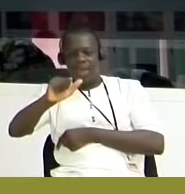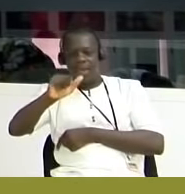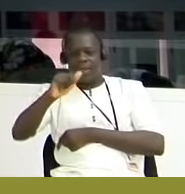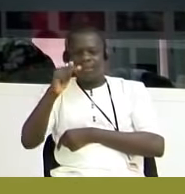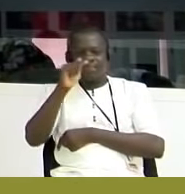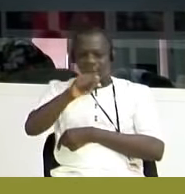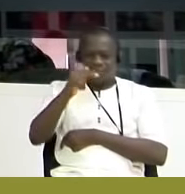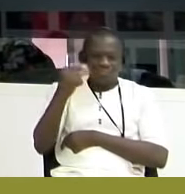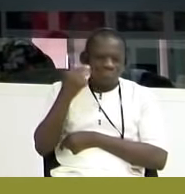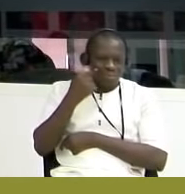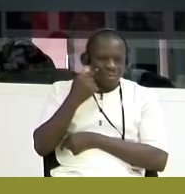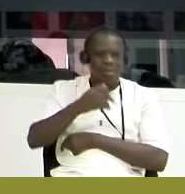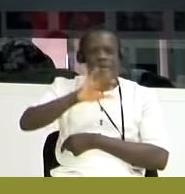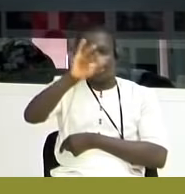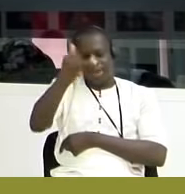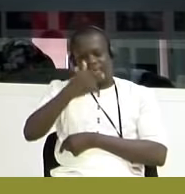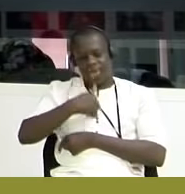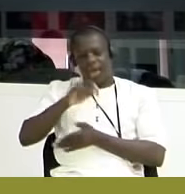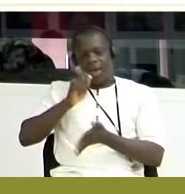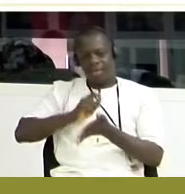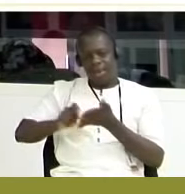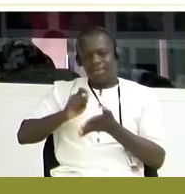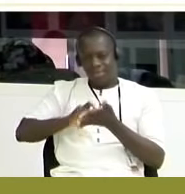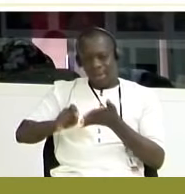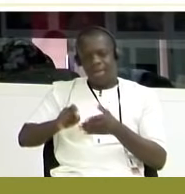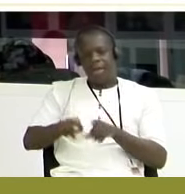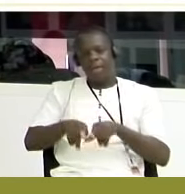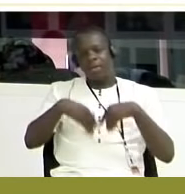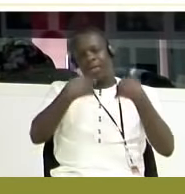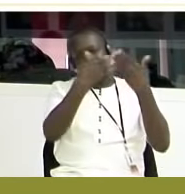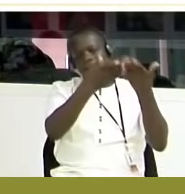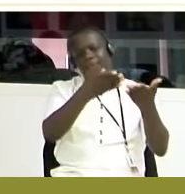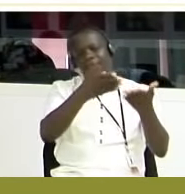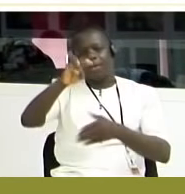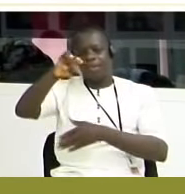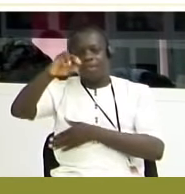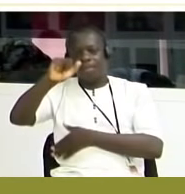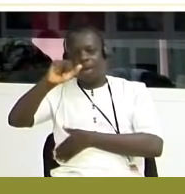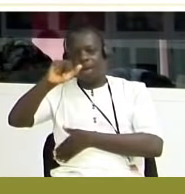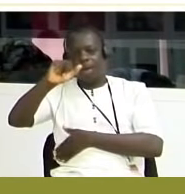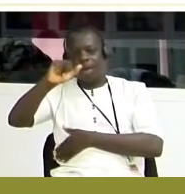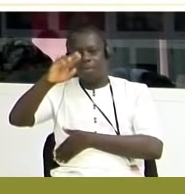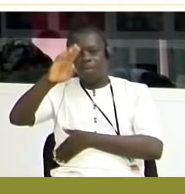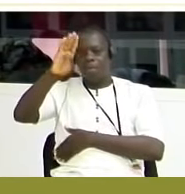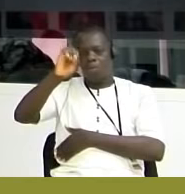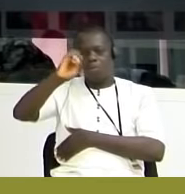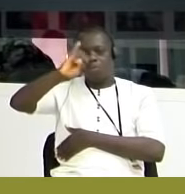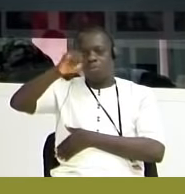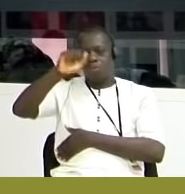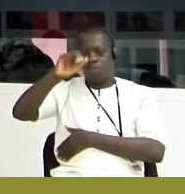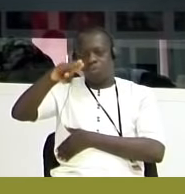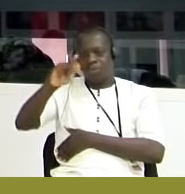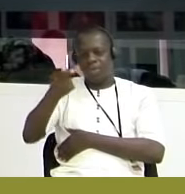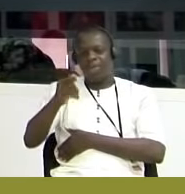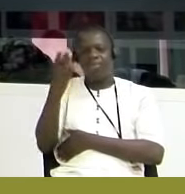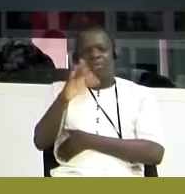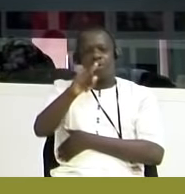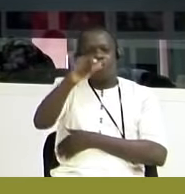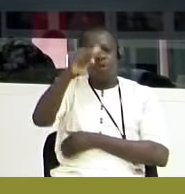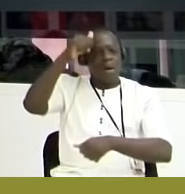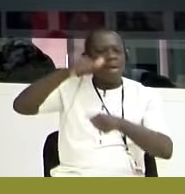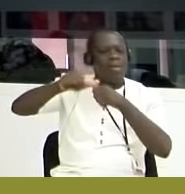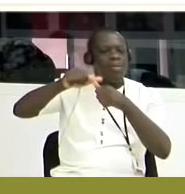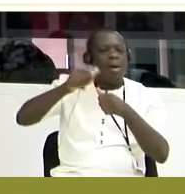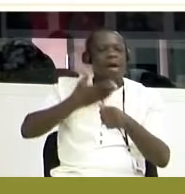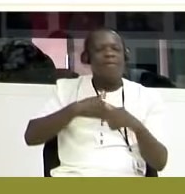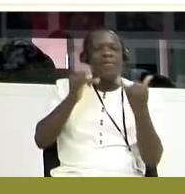the NIA that day and submitted it to Mam Bojang. Do you recall if there was an independent witness present? There was no